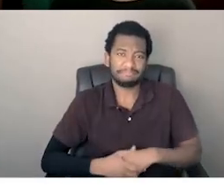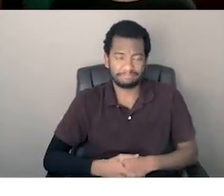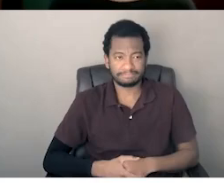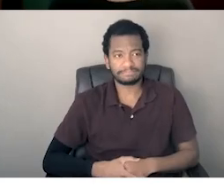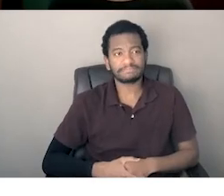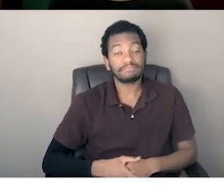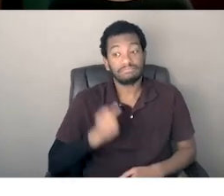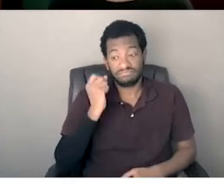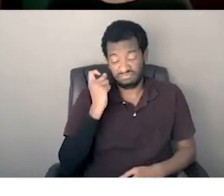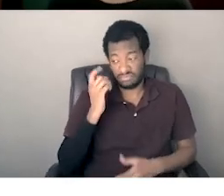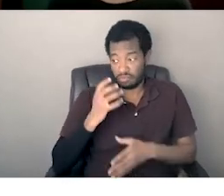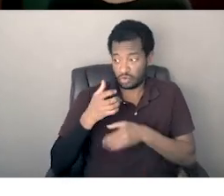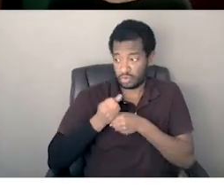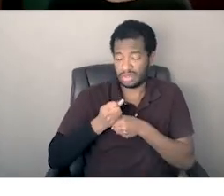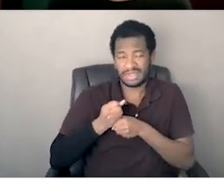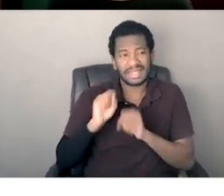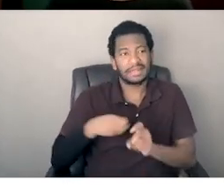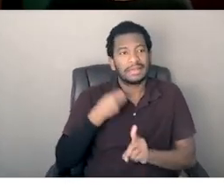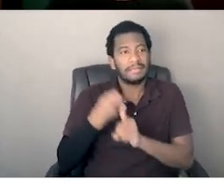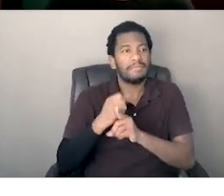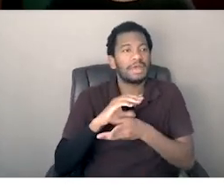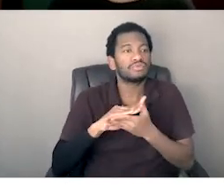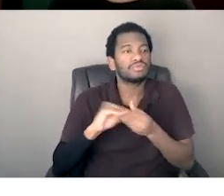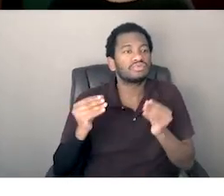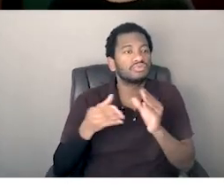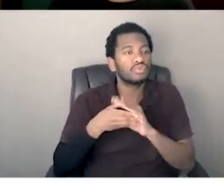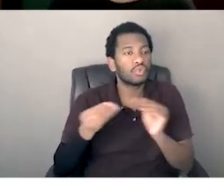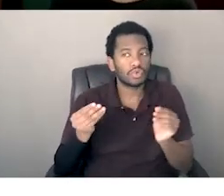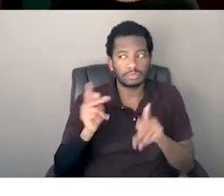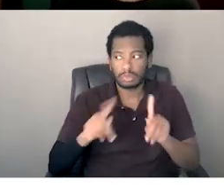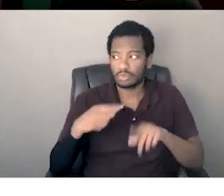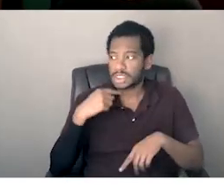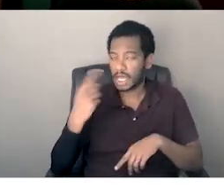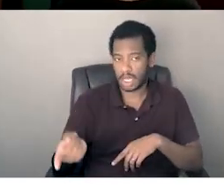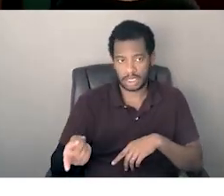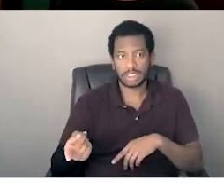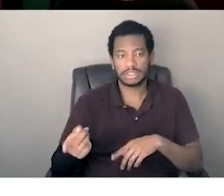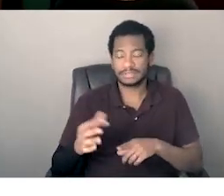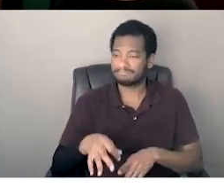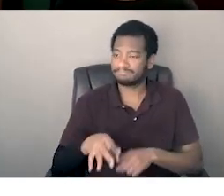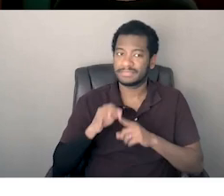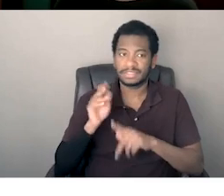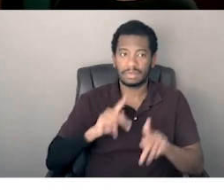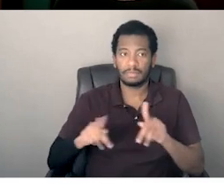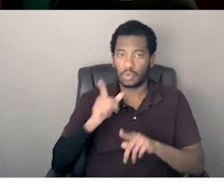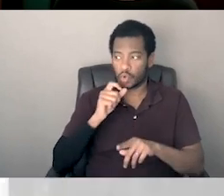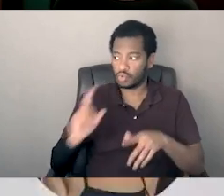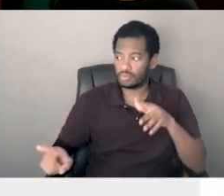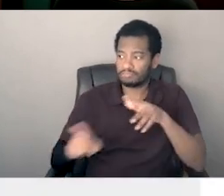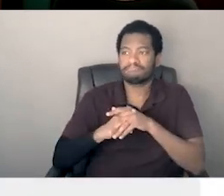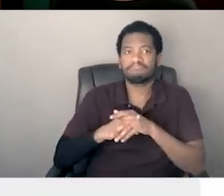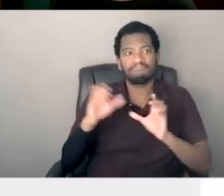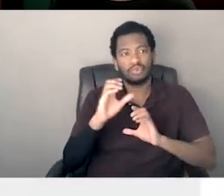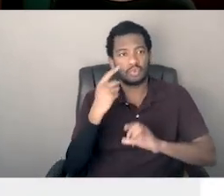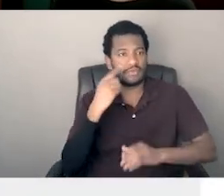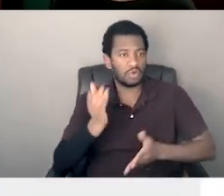also affects the stories that are told, particularly about the people who come in and seek services. So are